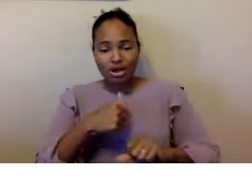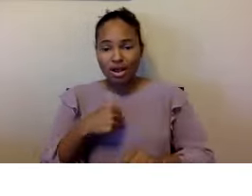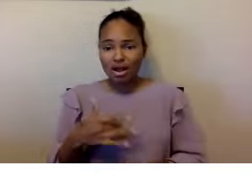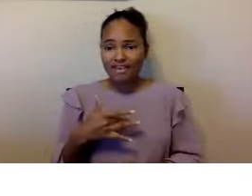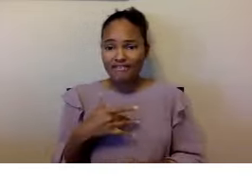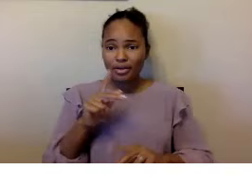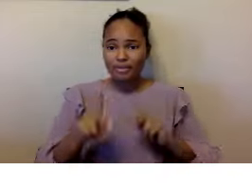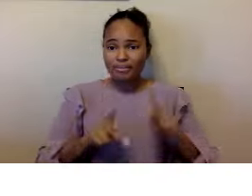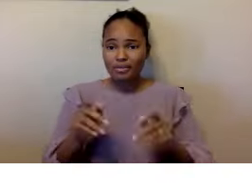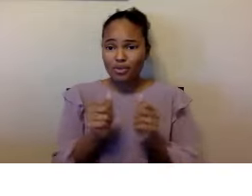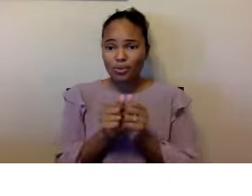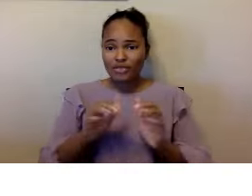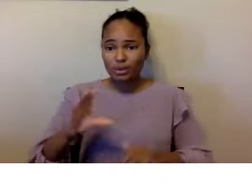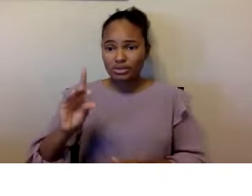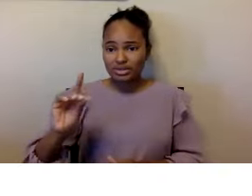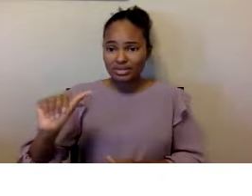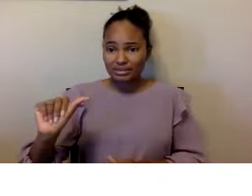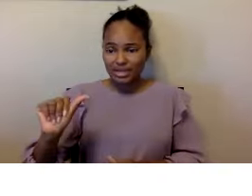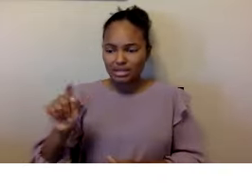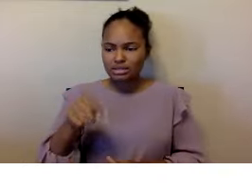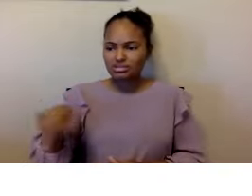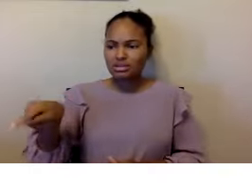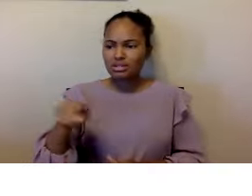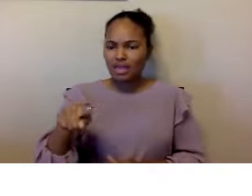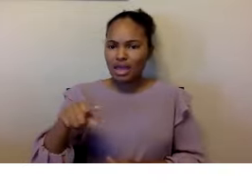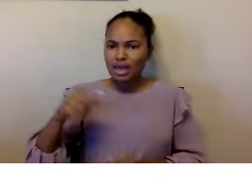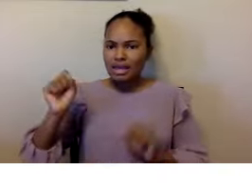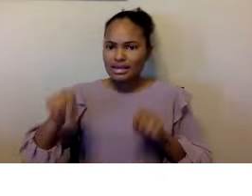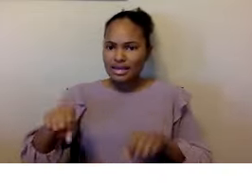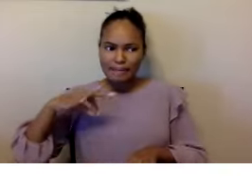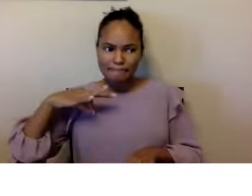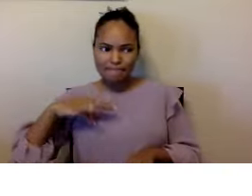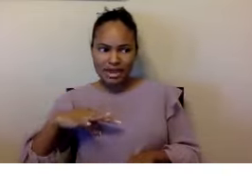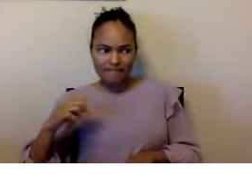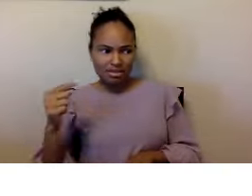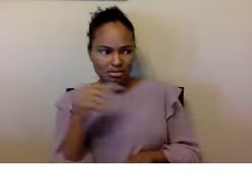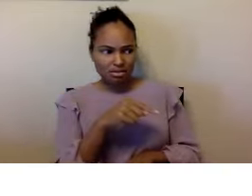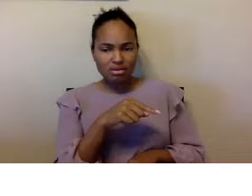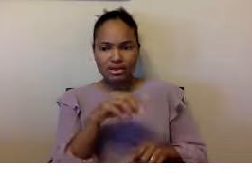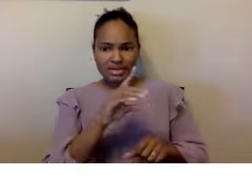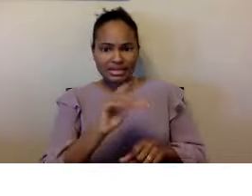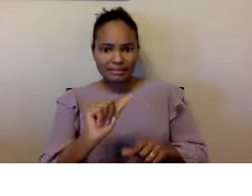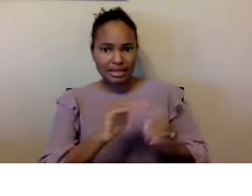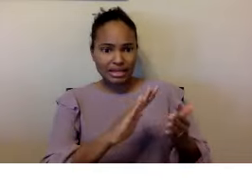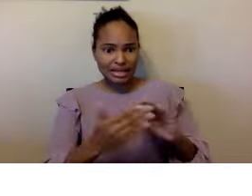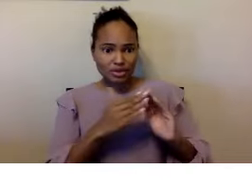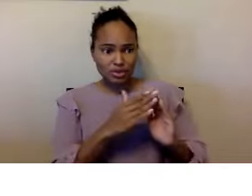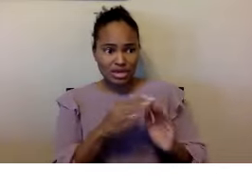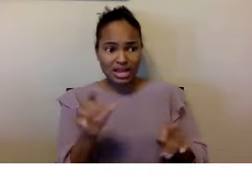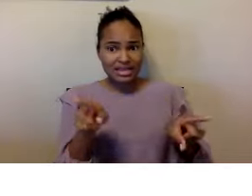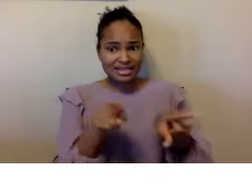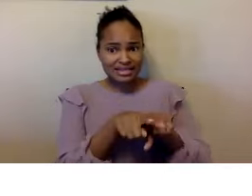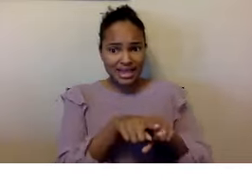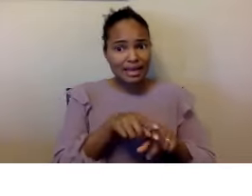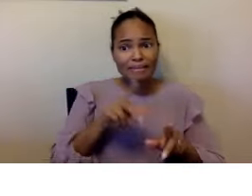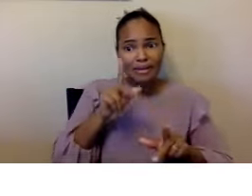currently can be as much benefit to the disability community as